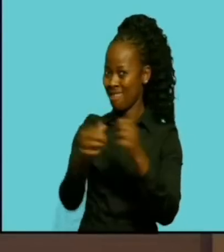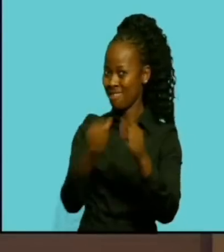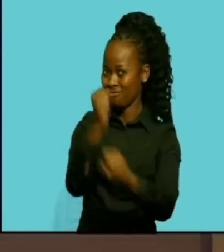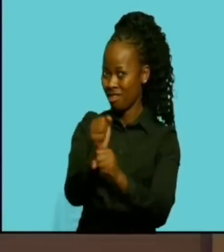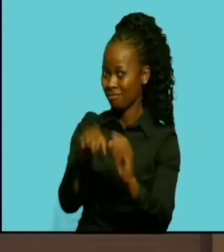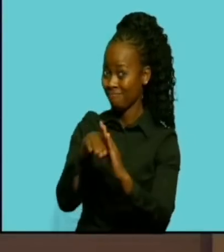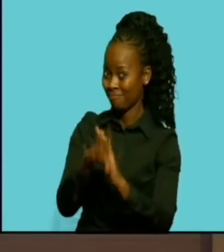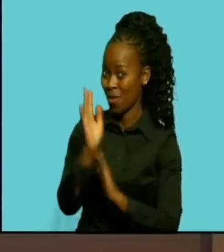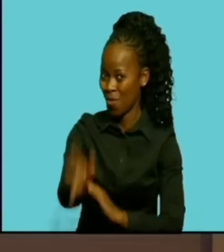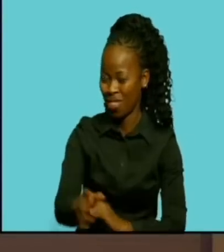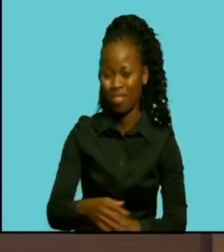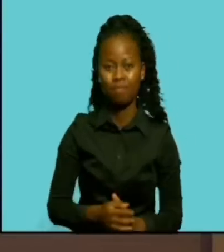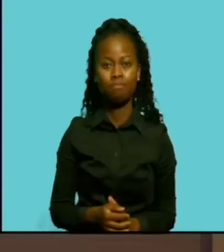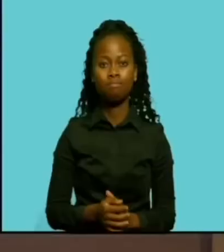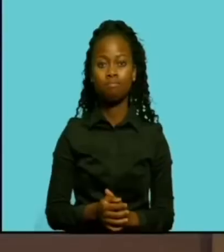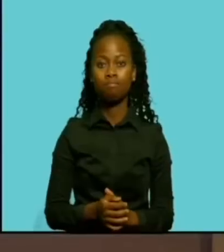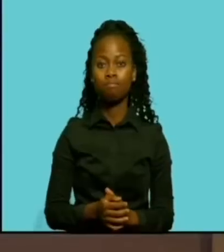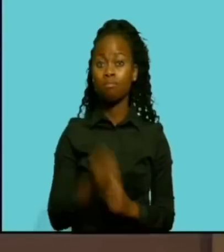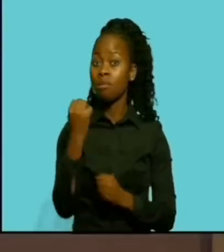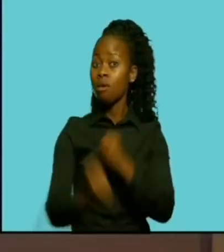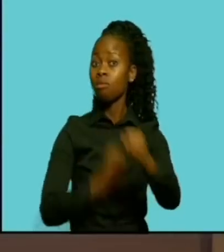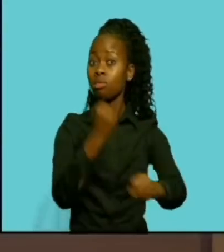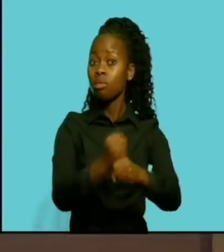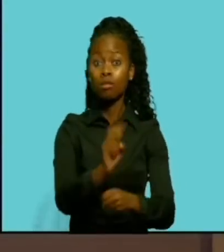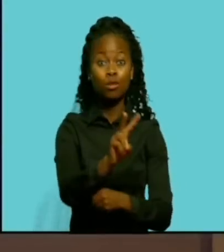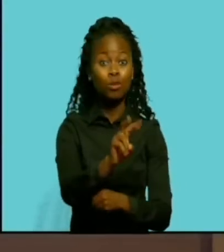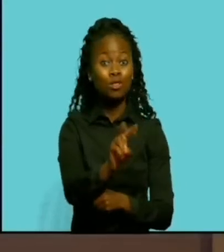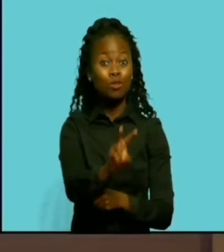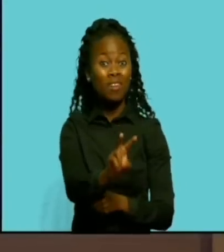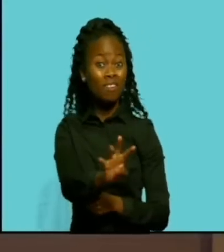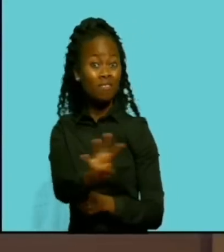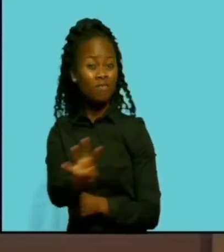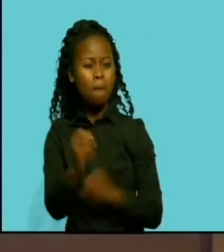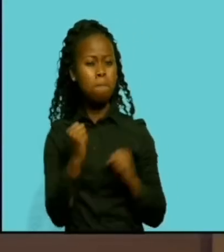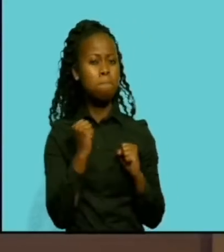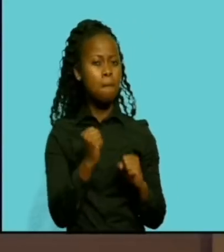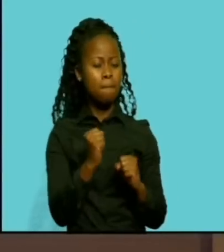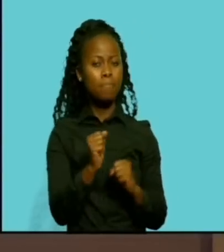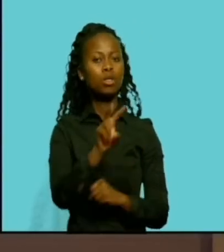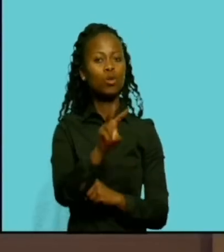2024, global growth remains unchanged at 2.7%.